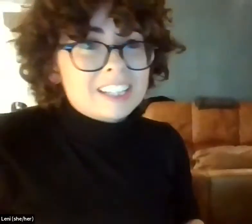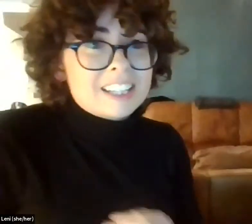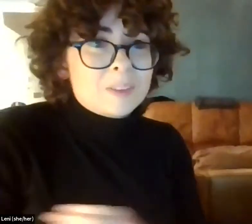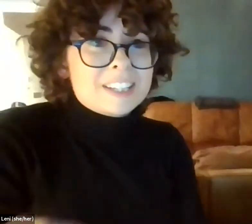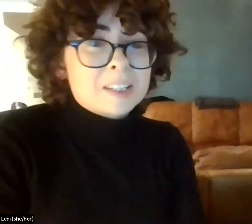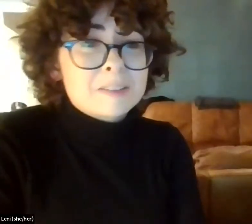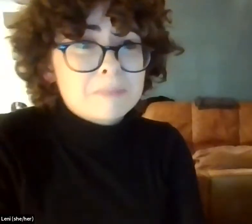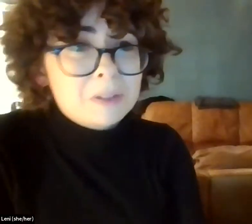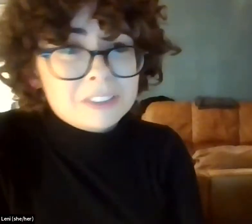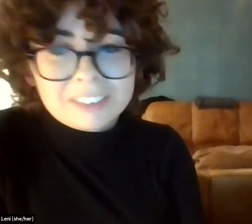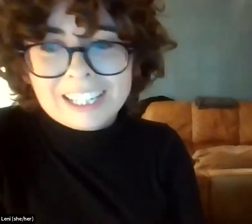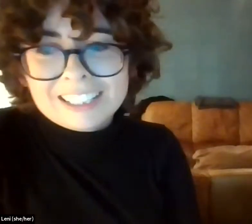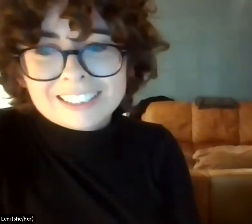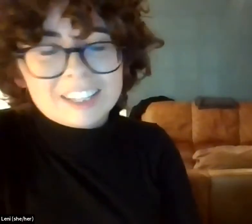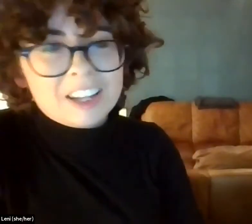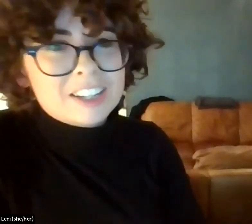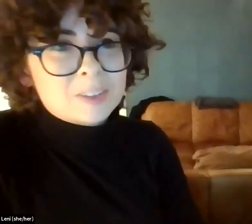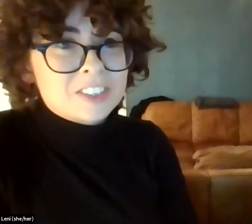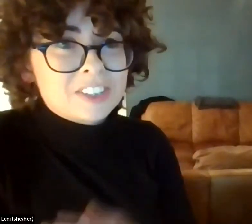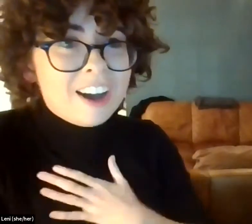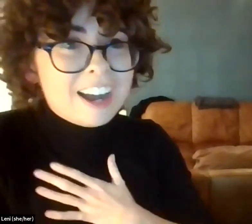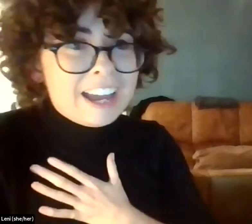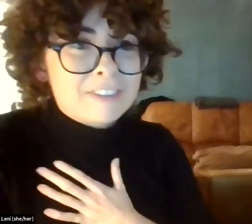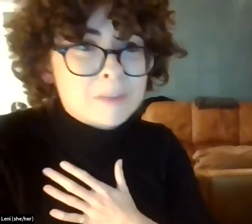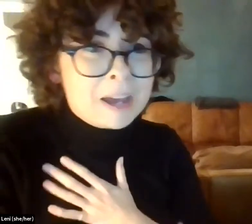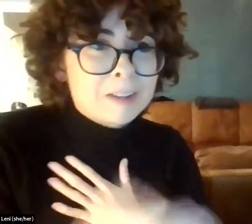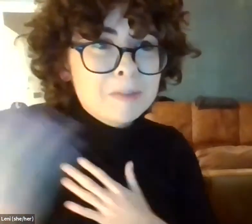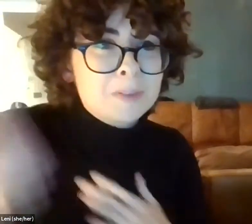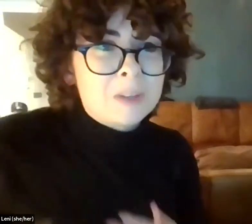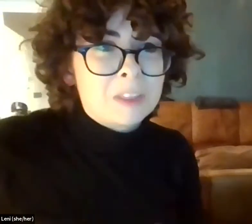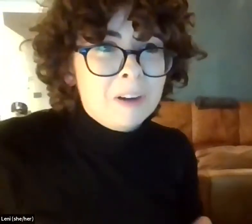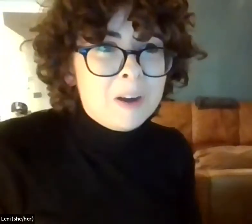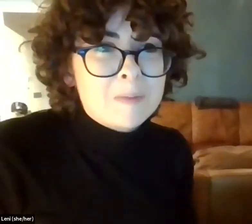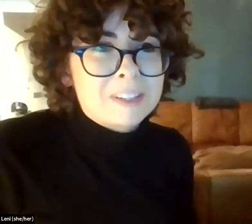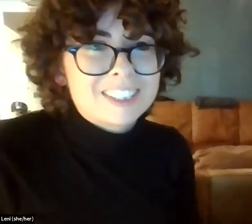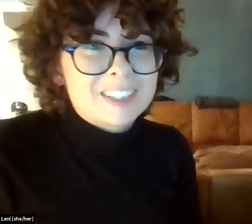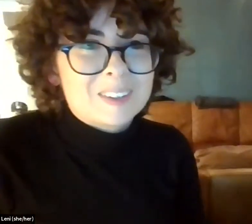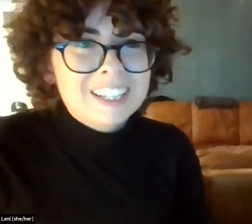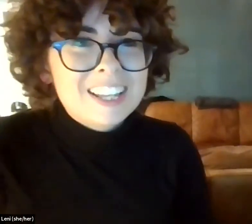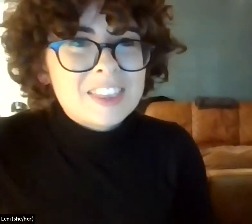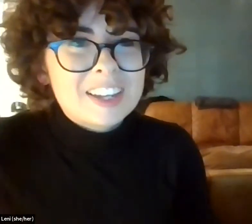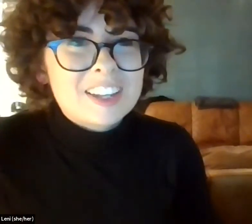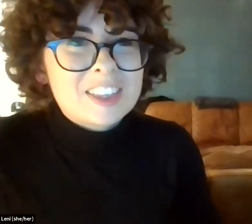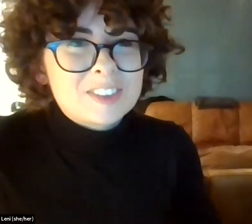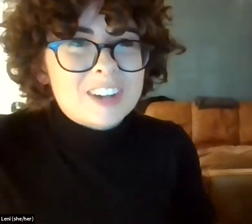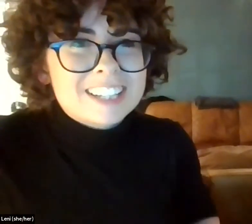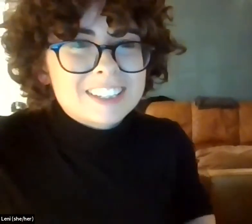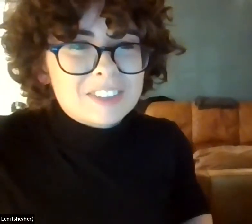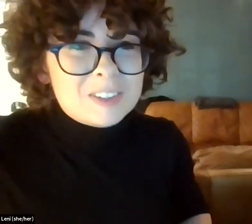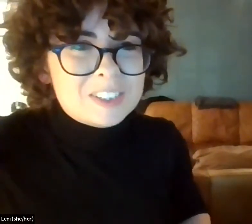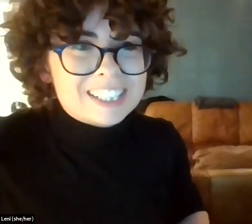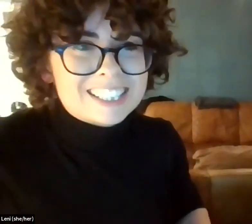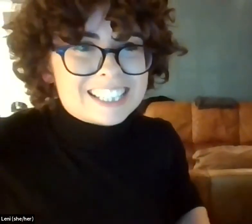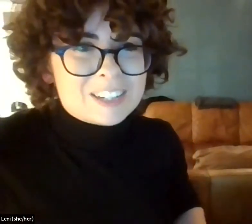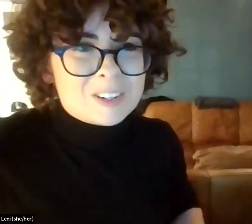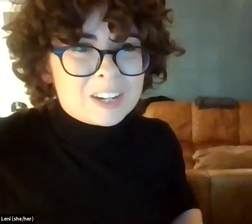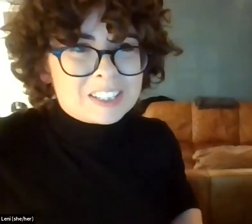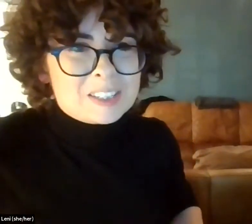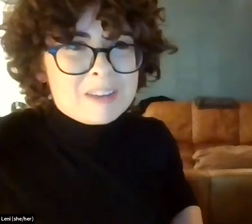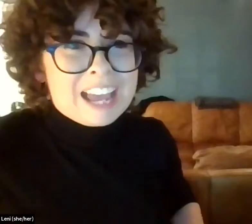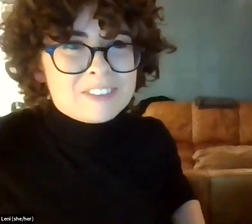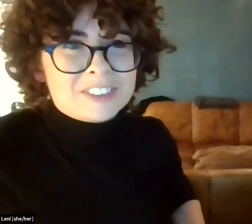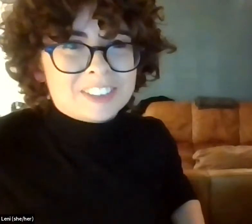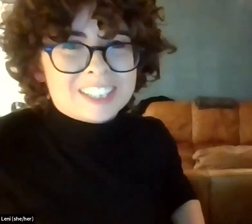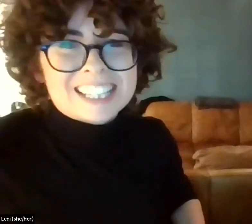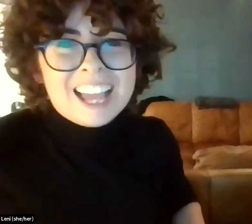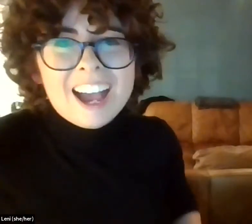And I think that segues us beautifully into the last question that I have for the panel before we throw open to the rest of the audience to see what